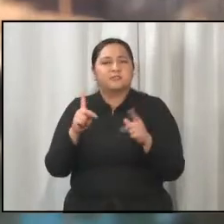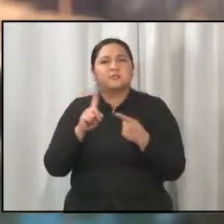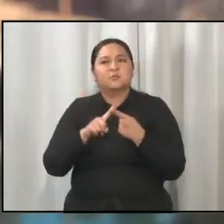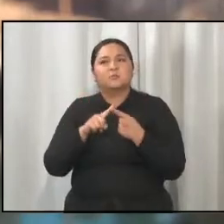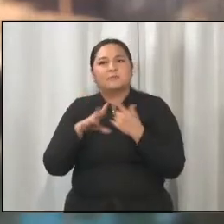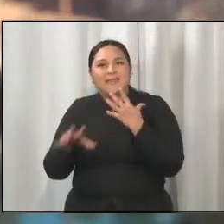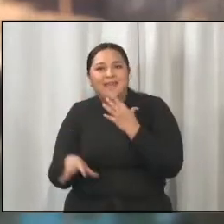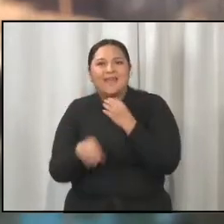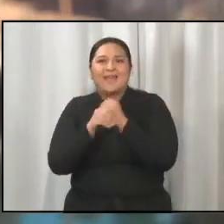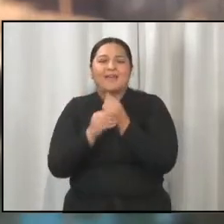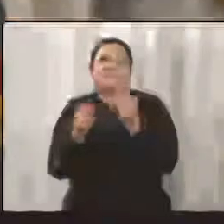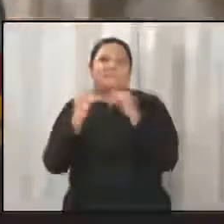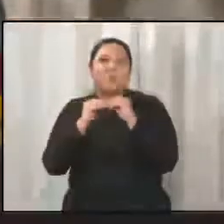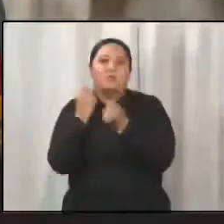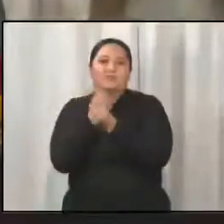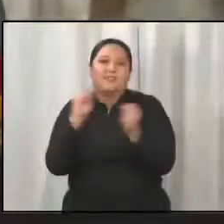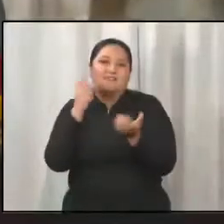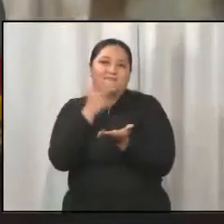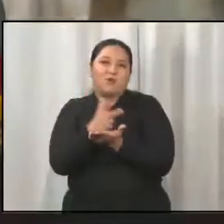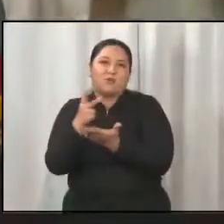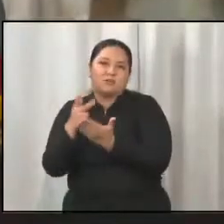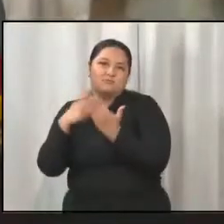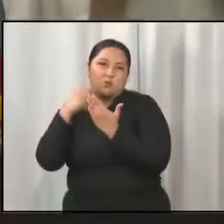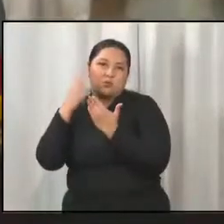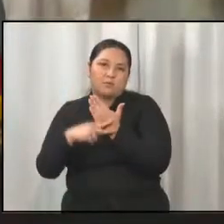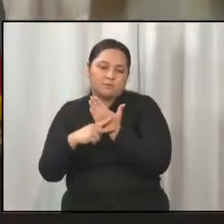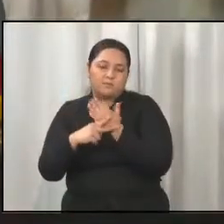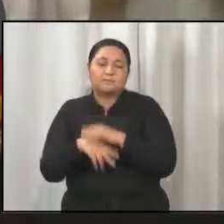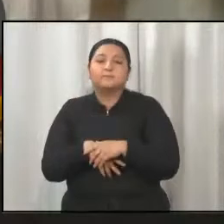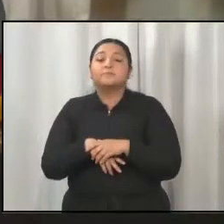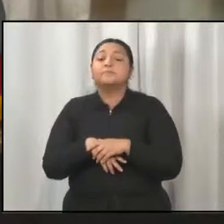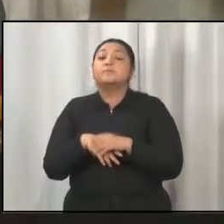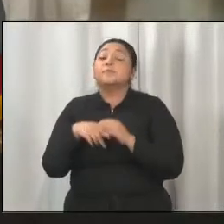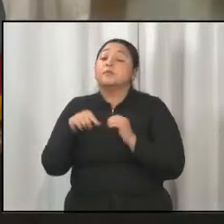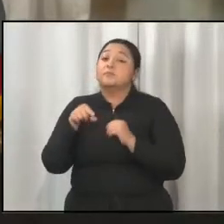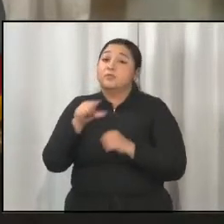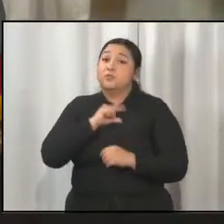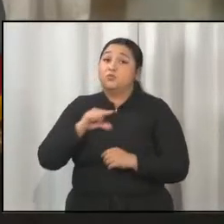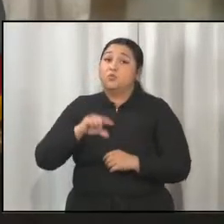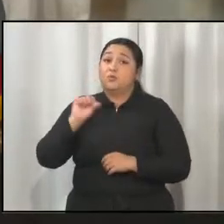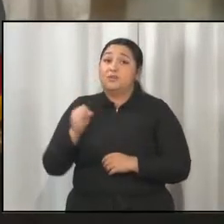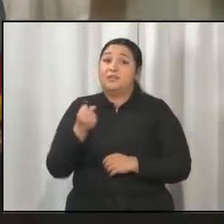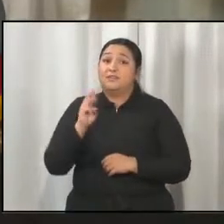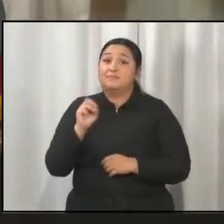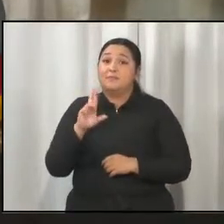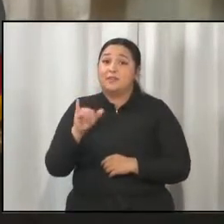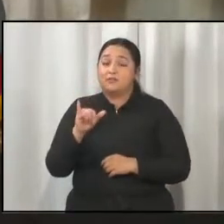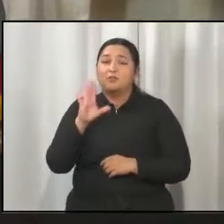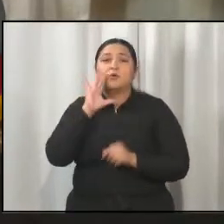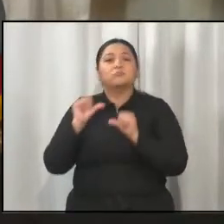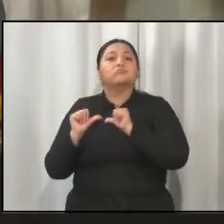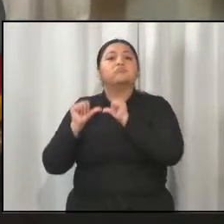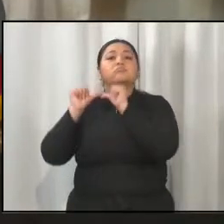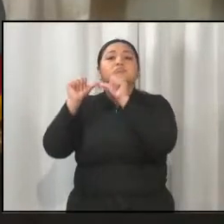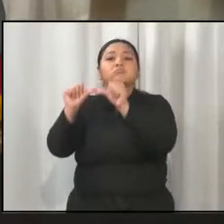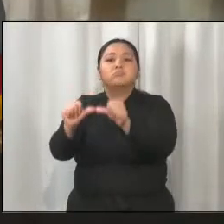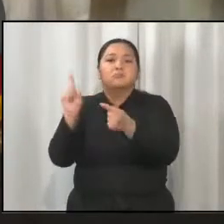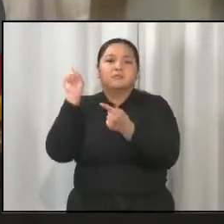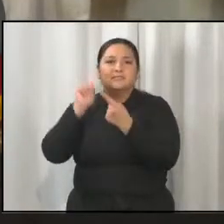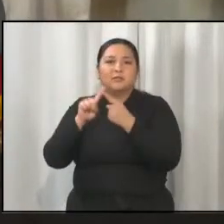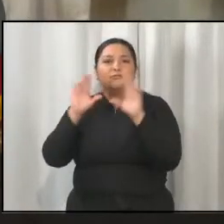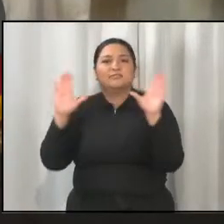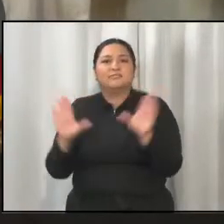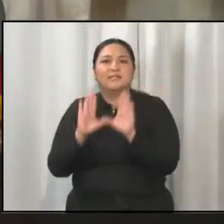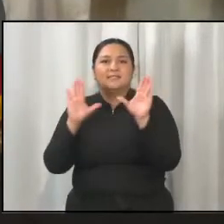parking program capacity. The location is planned to operate through Sunday, May 21st, and we are continuing to